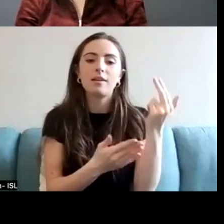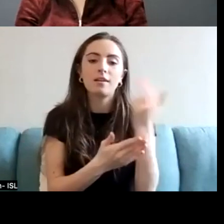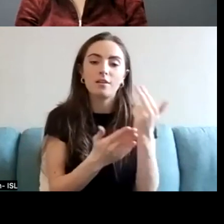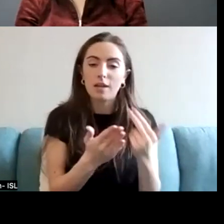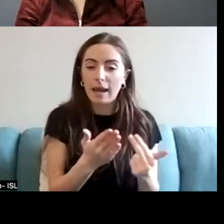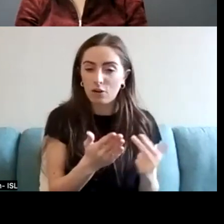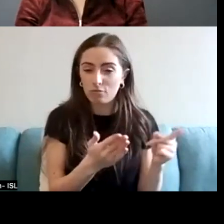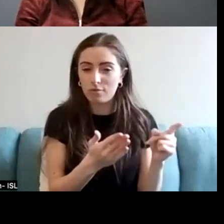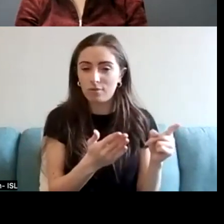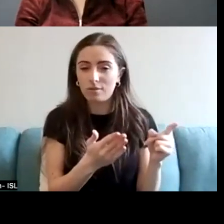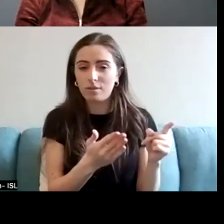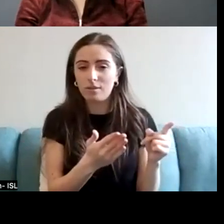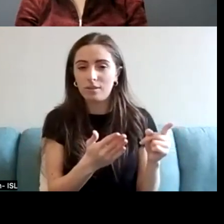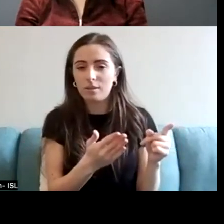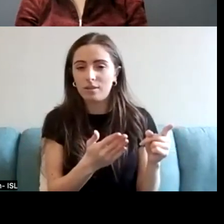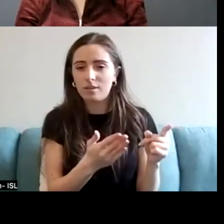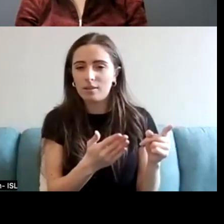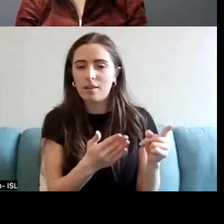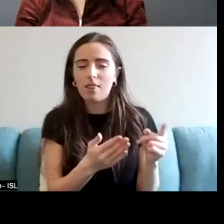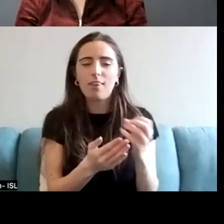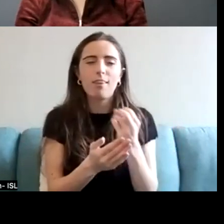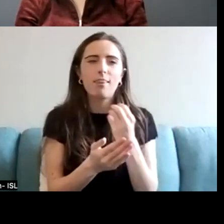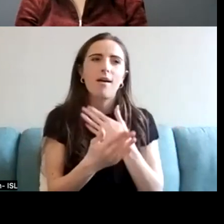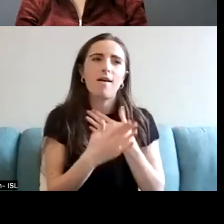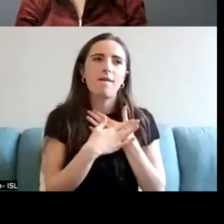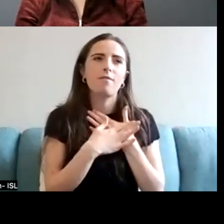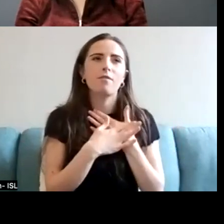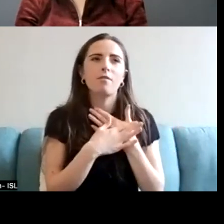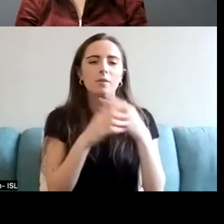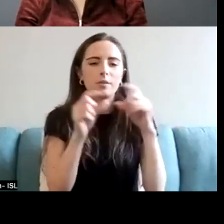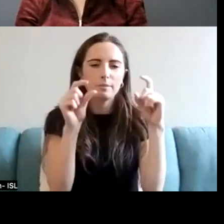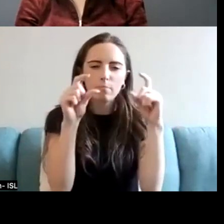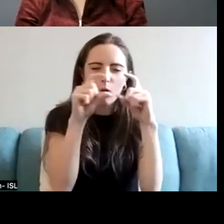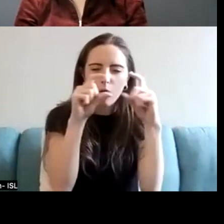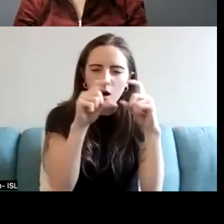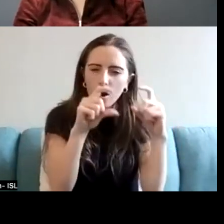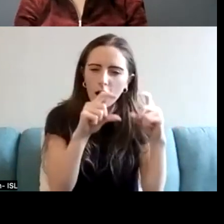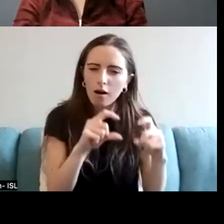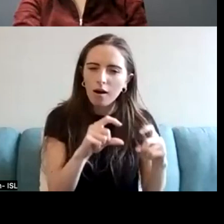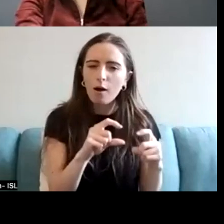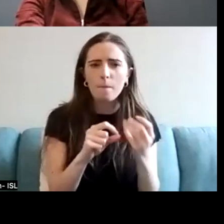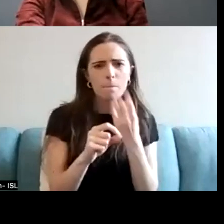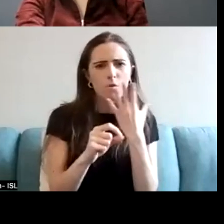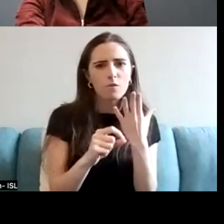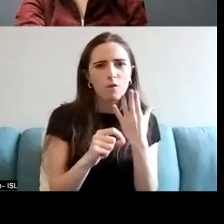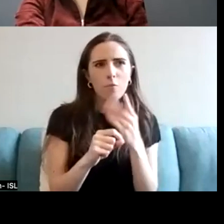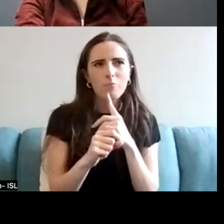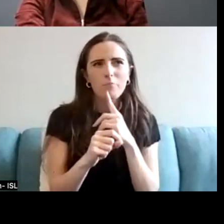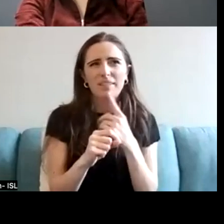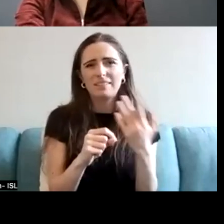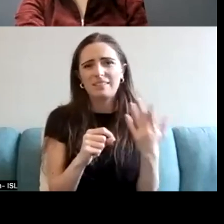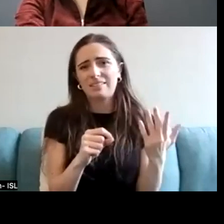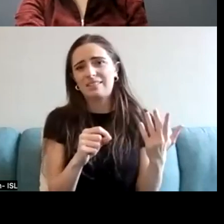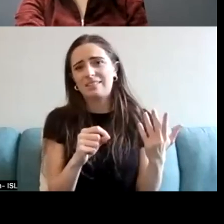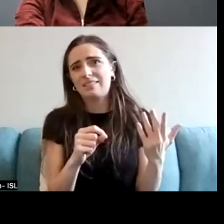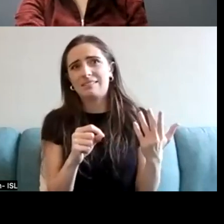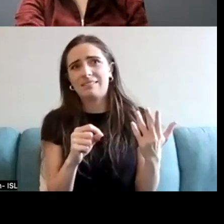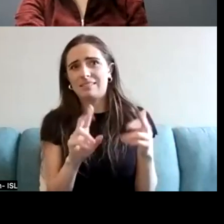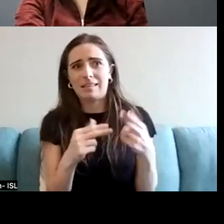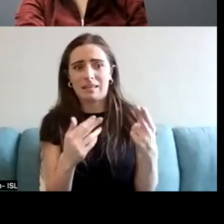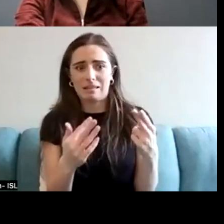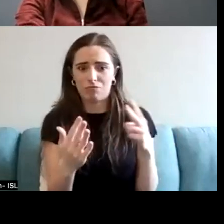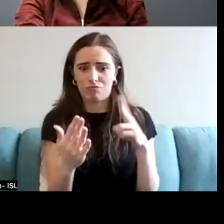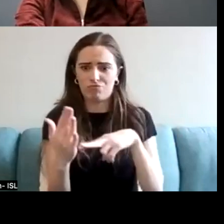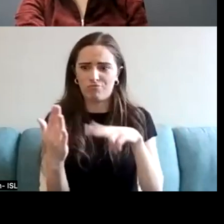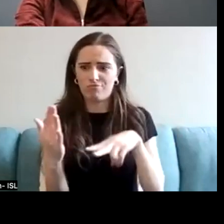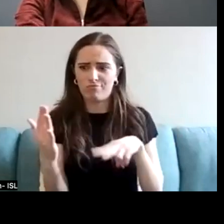very thin, fine text that's, oh, it's very stylish, but like, it's also half invisible. So